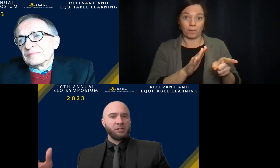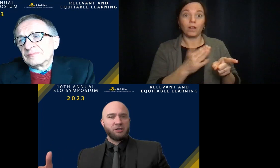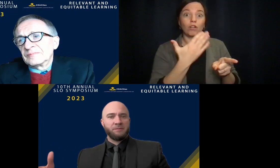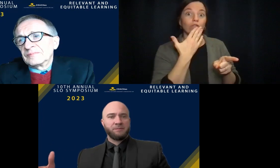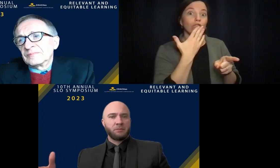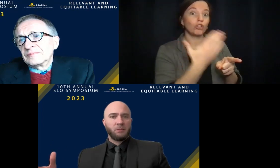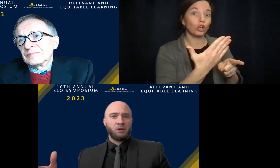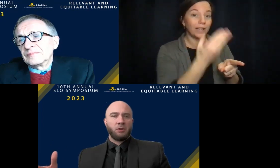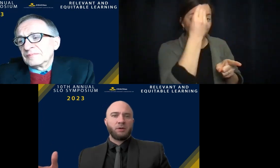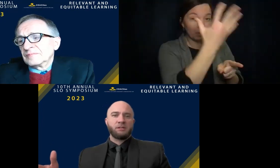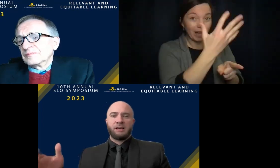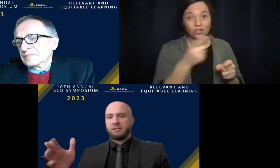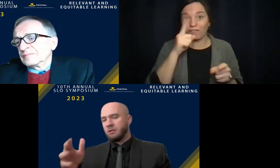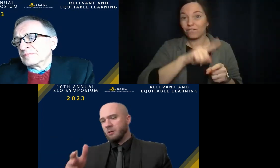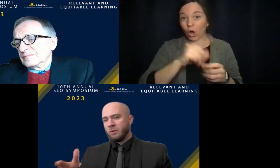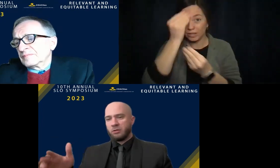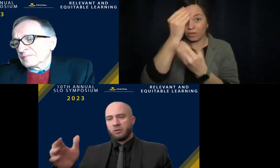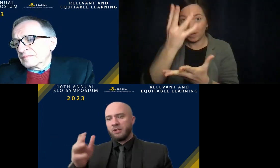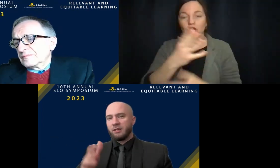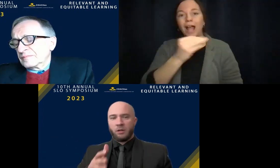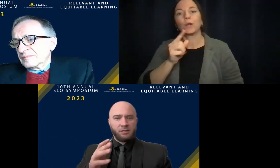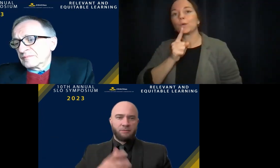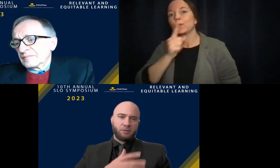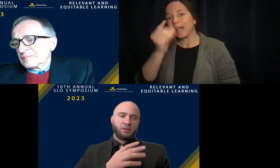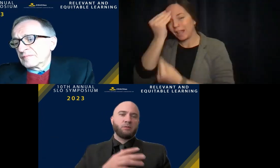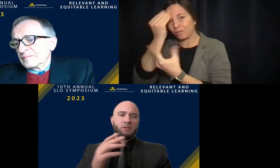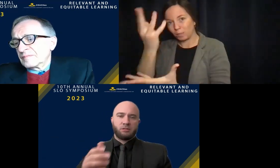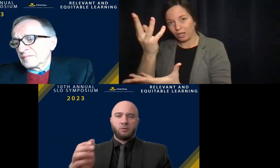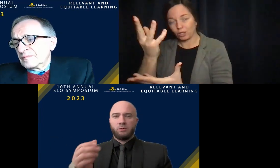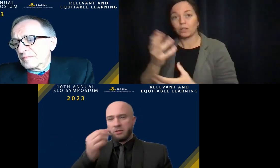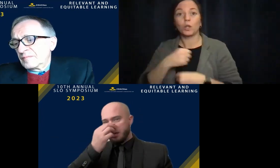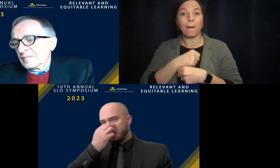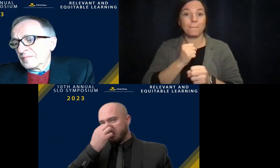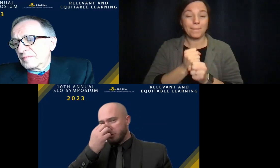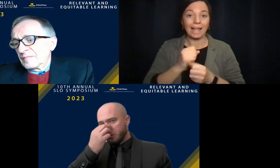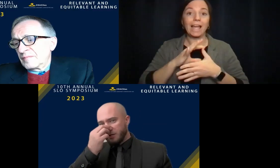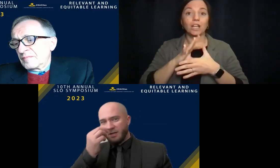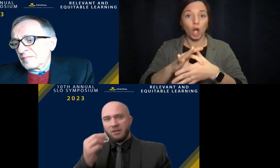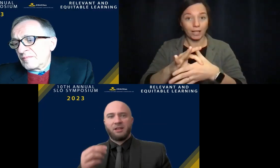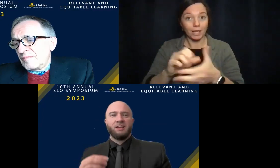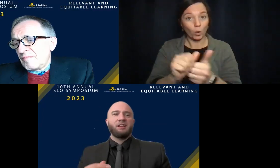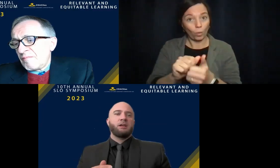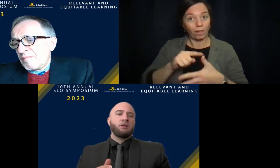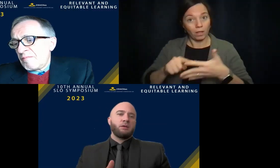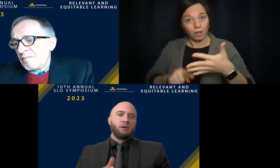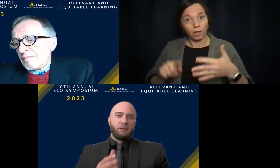real information? You know, because as we start creating content with these tools, to ensuring